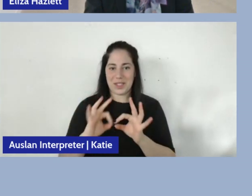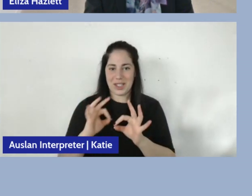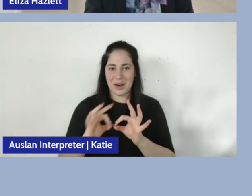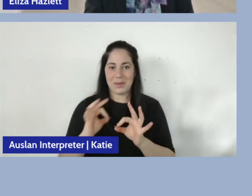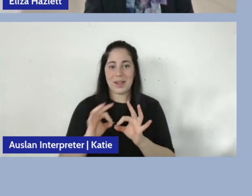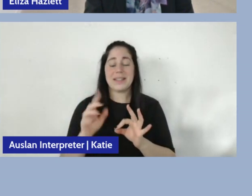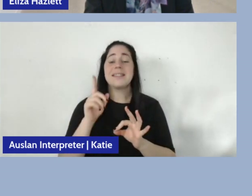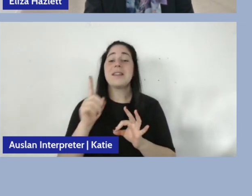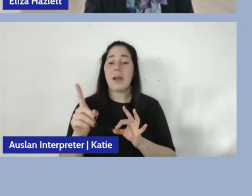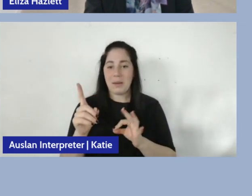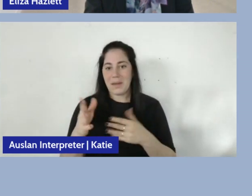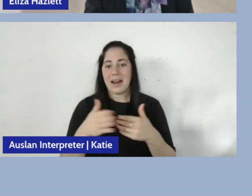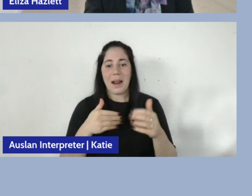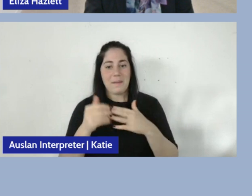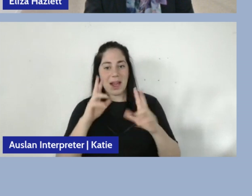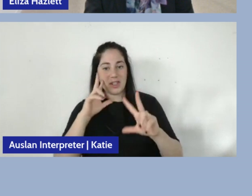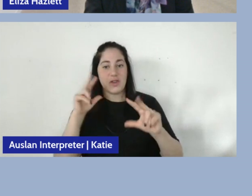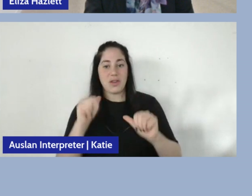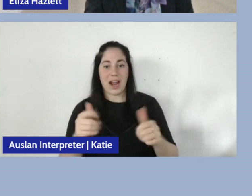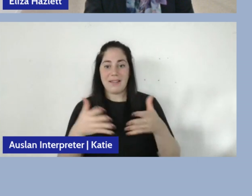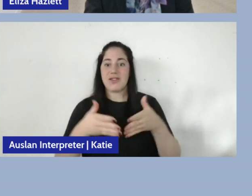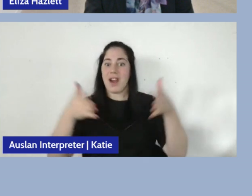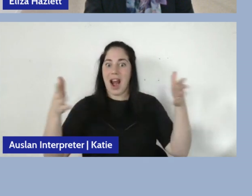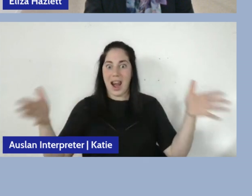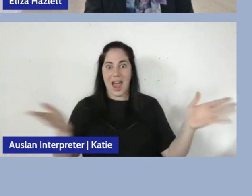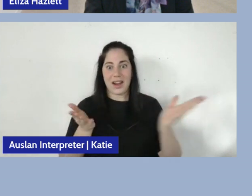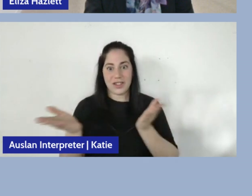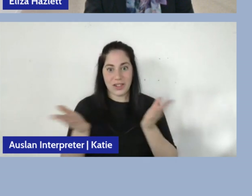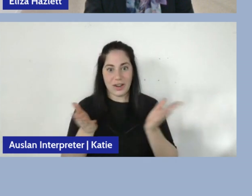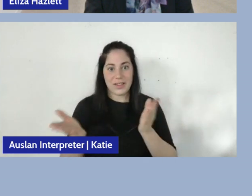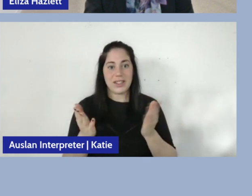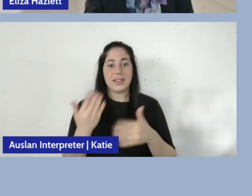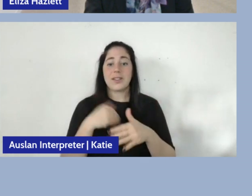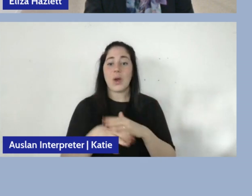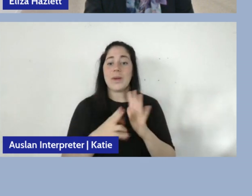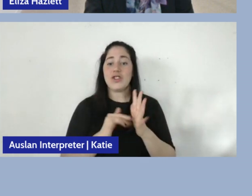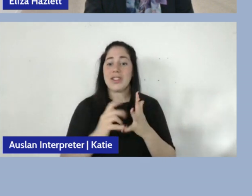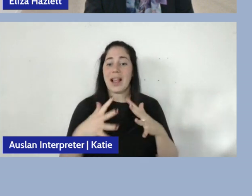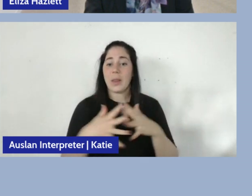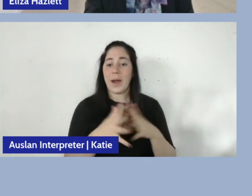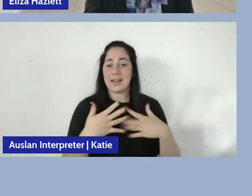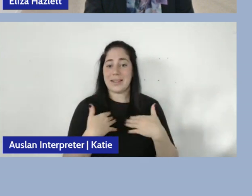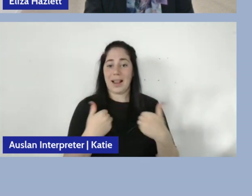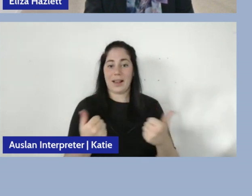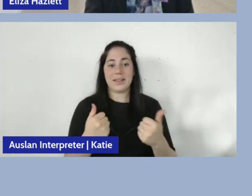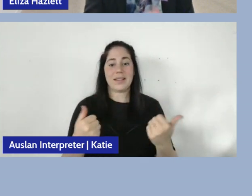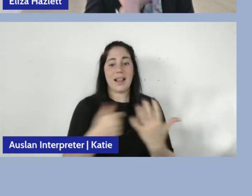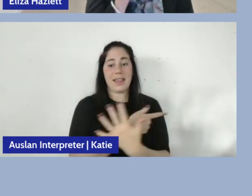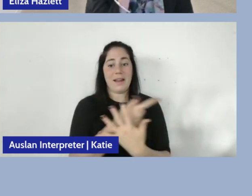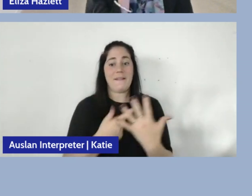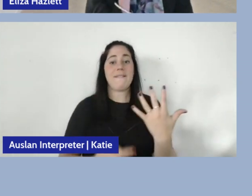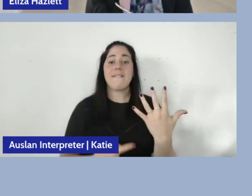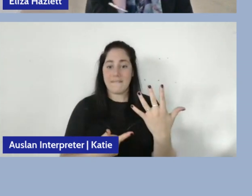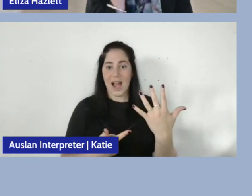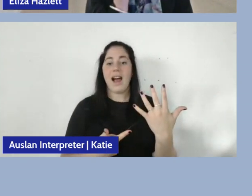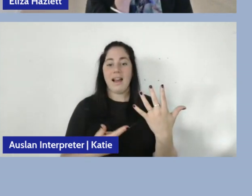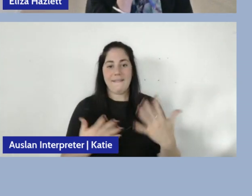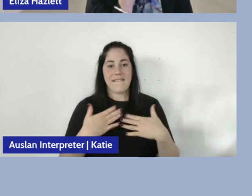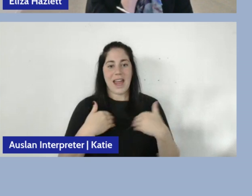a very large service. So within New South Wales Health, there are 5 healthcare interpreter services